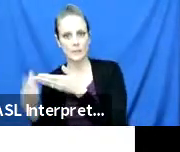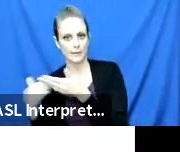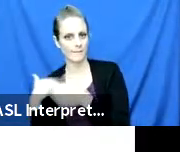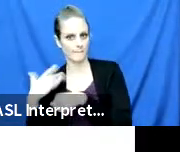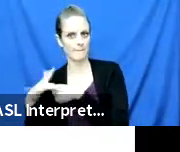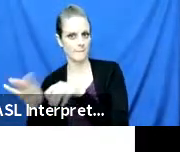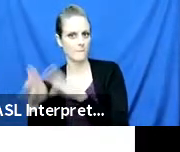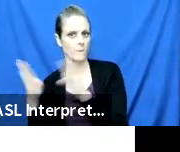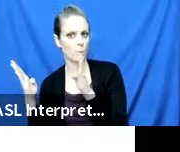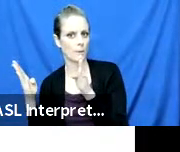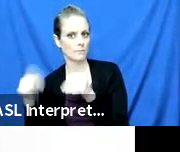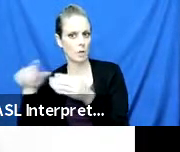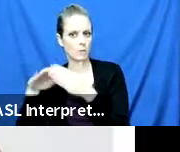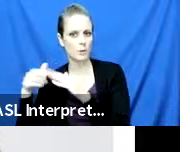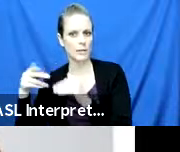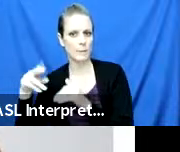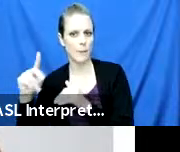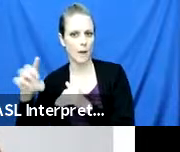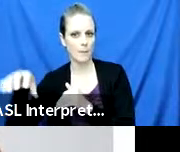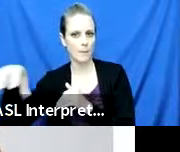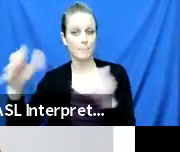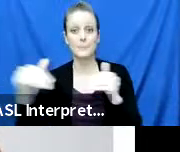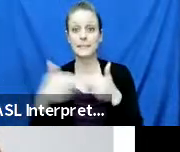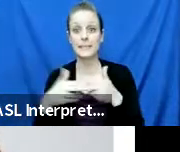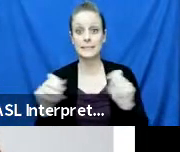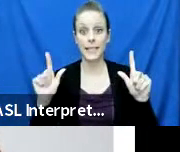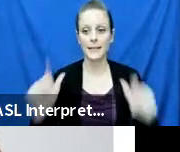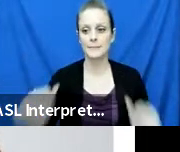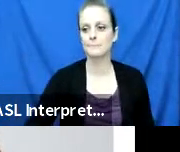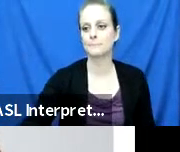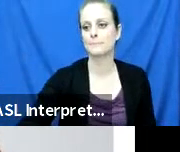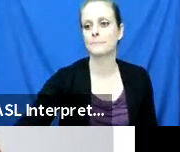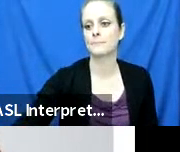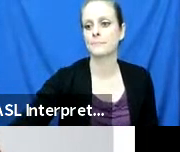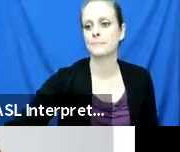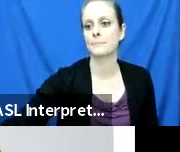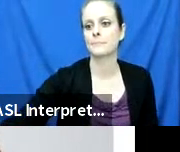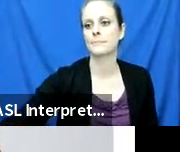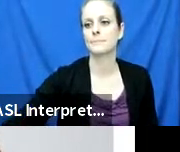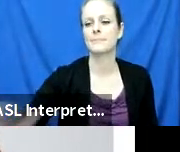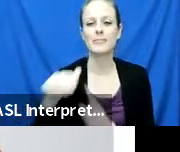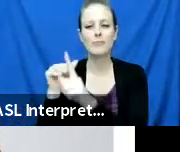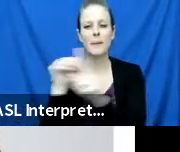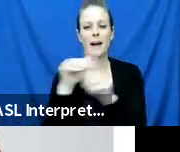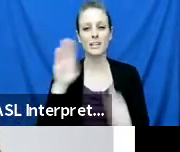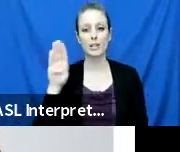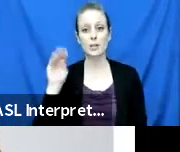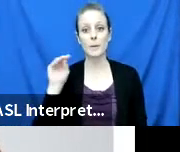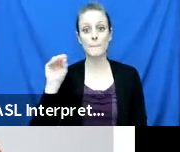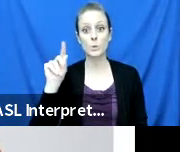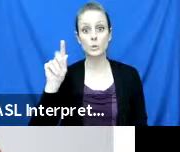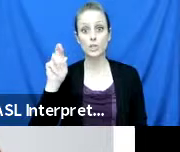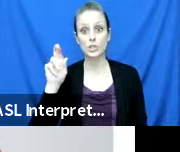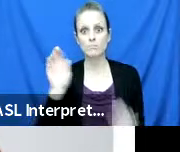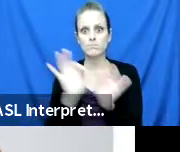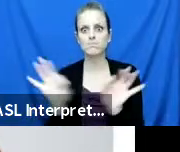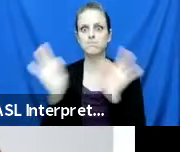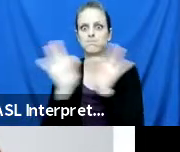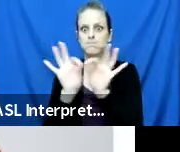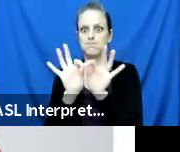On the next slide, it's just a reminder that COVID-19 boosters are really important for, especially